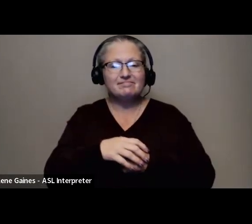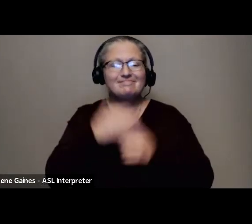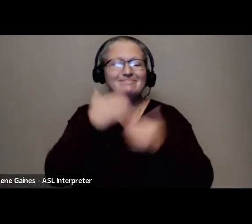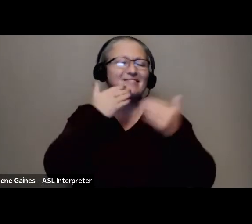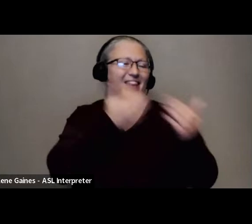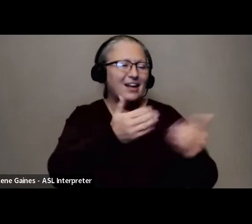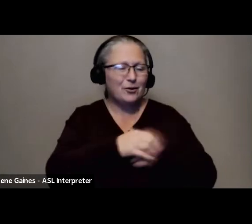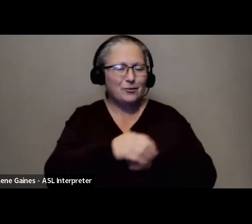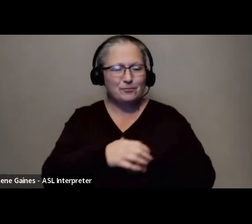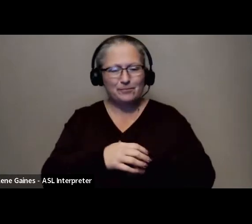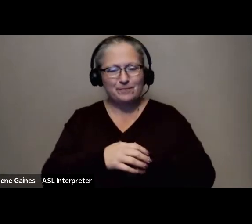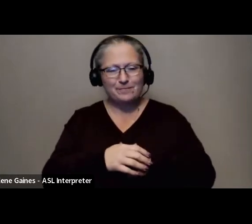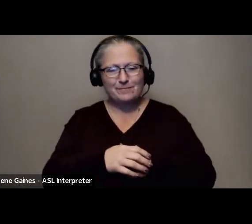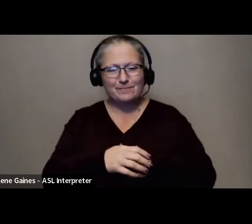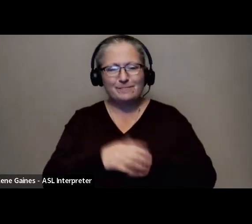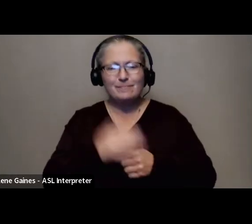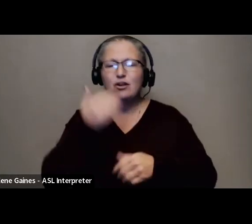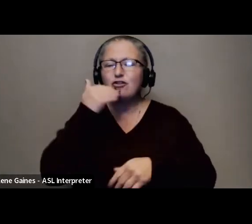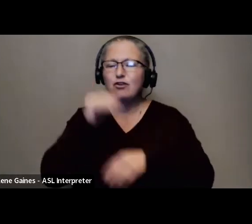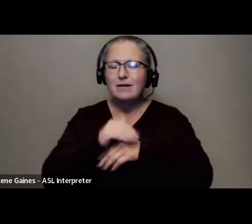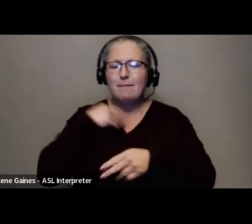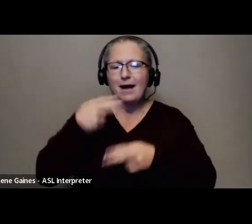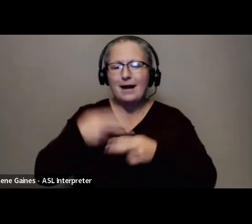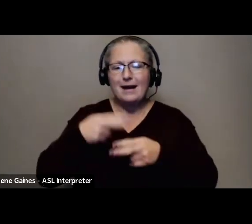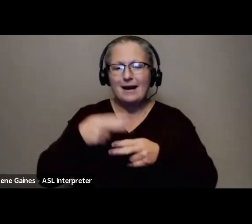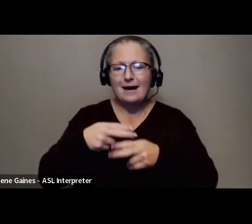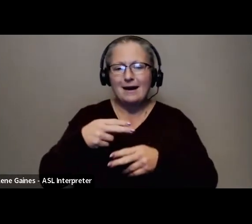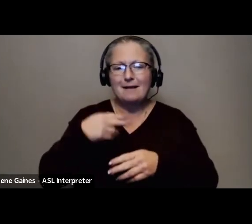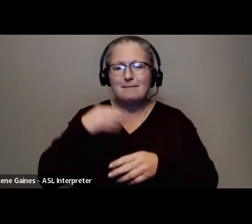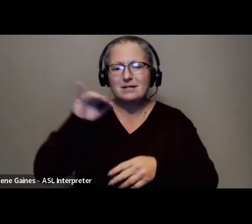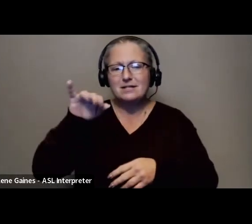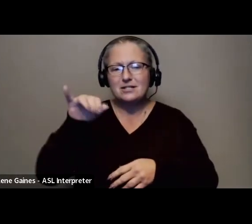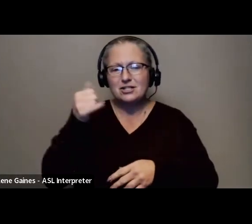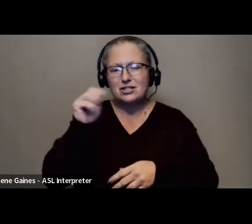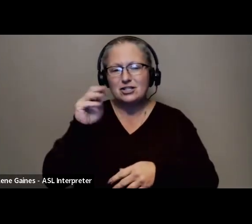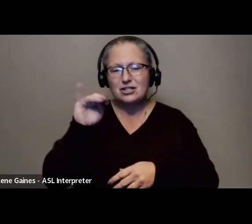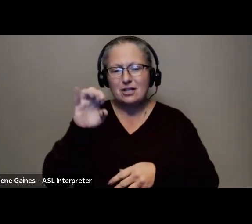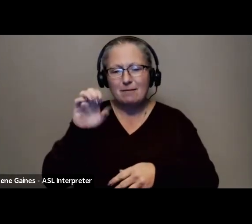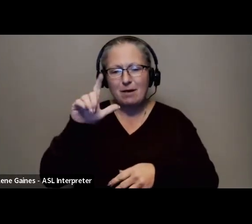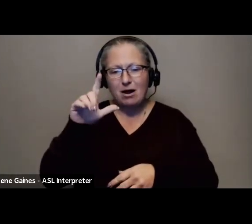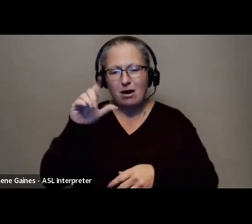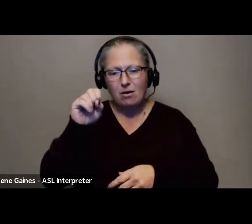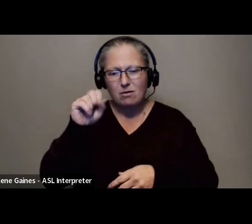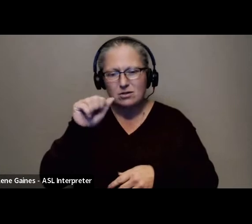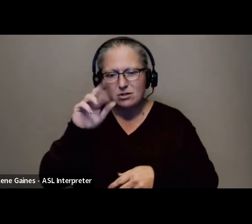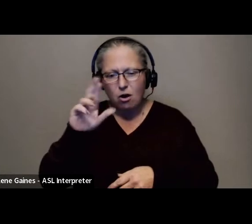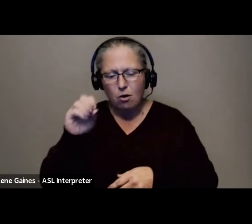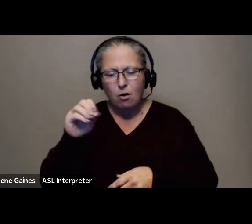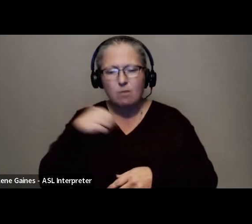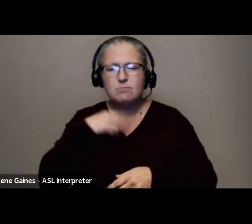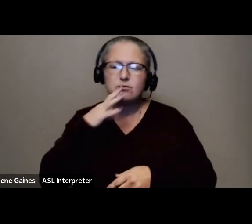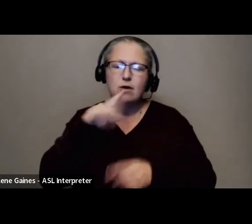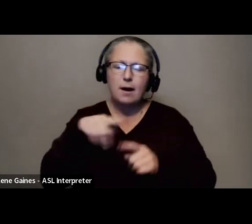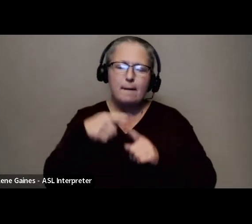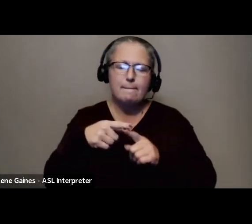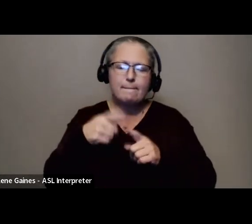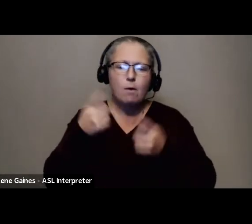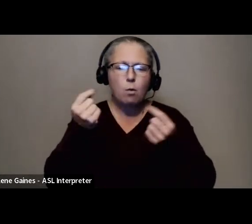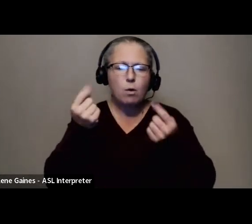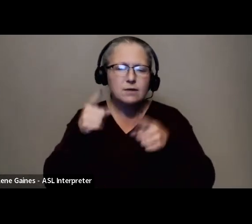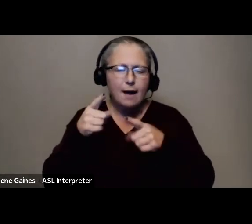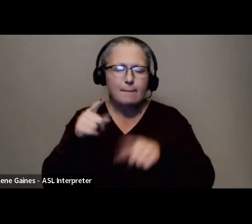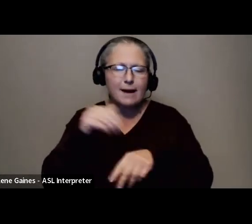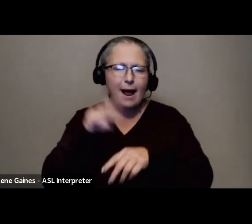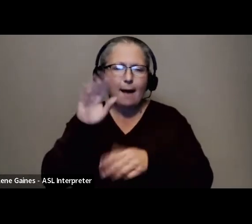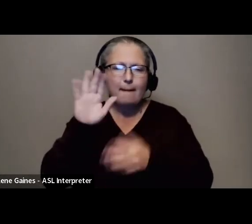Thank you. Right. Good evening. My name is Jamie Lazaro, and I'll be talking about some things that have been going on